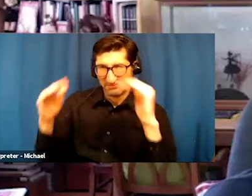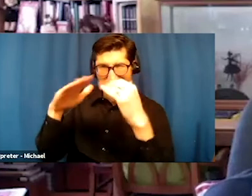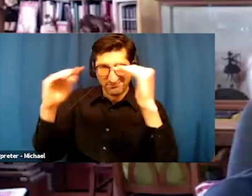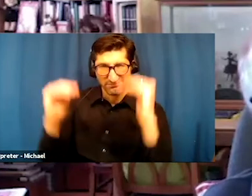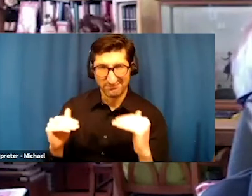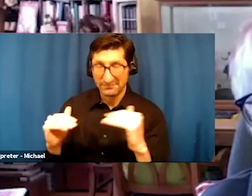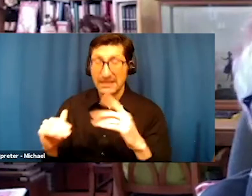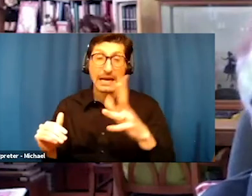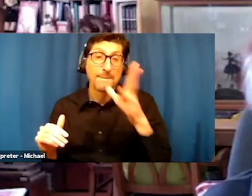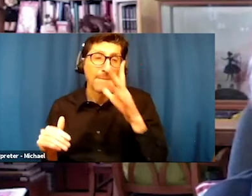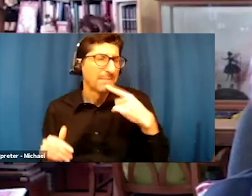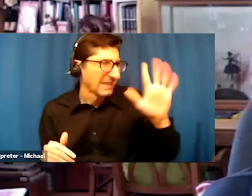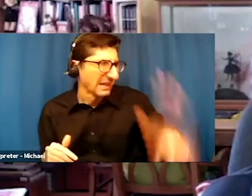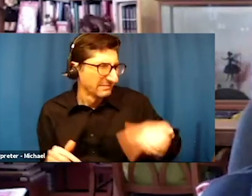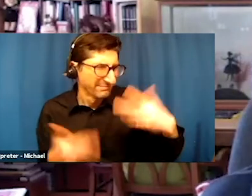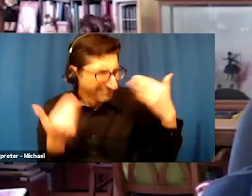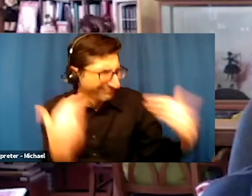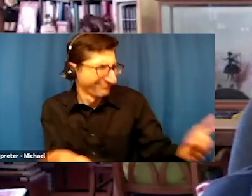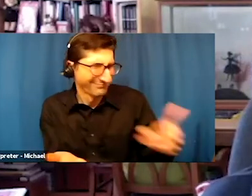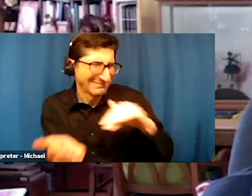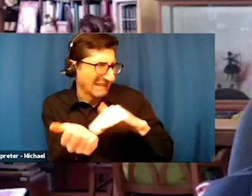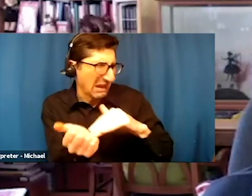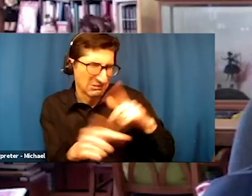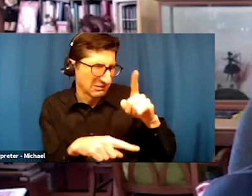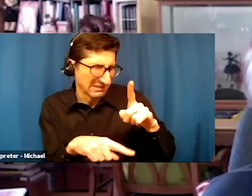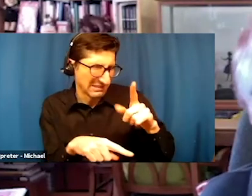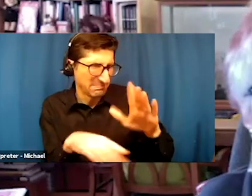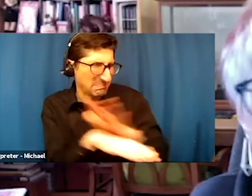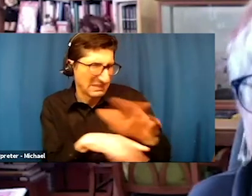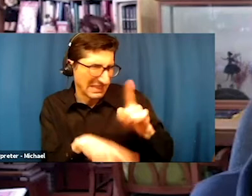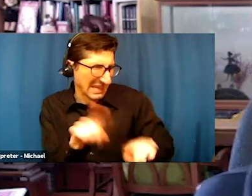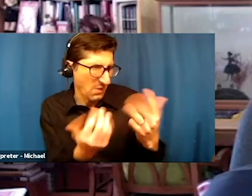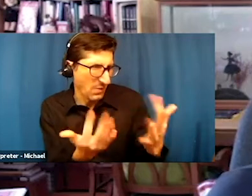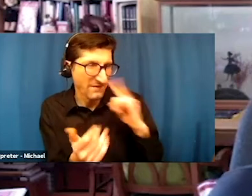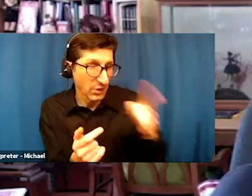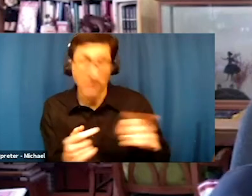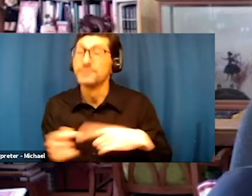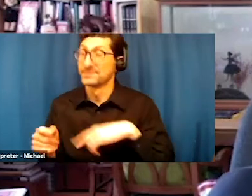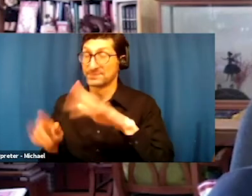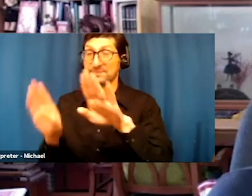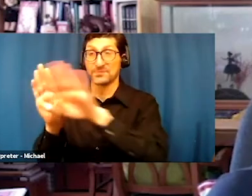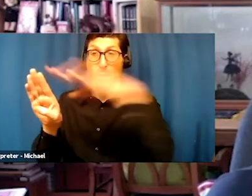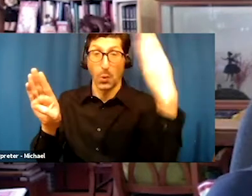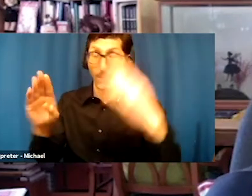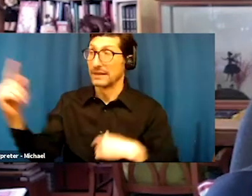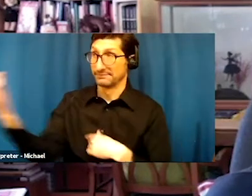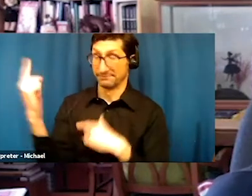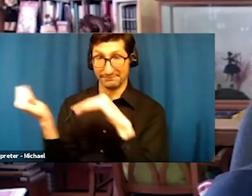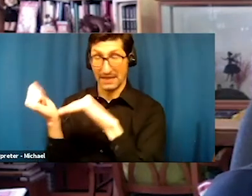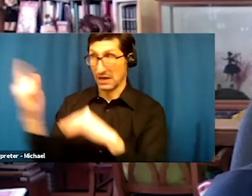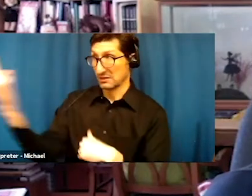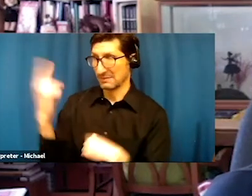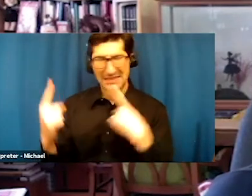Doctors are too busy to wait. The door opened. Reva, Mrs. Lair, it's a pleasure to meet you both.